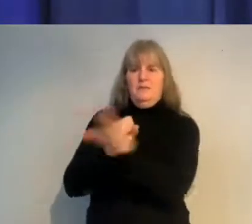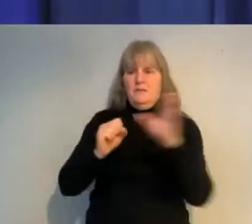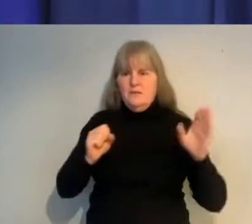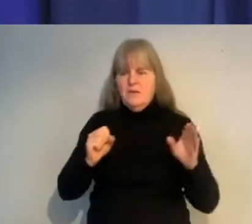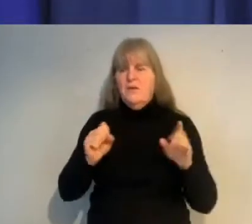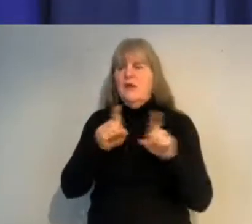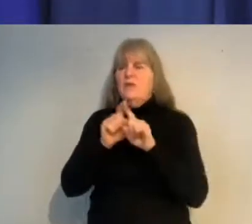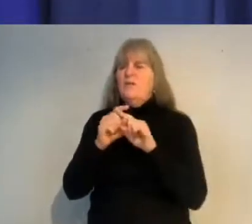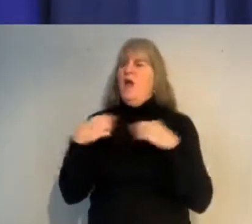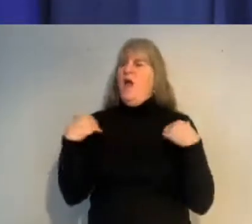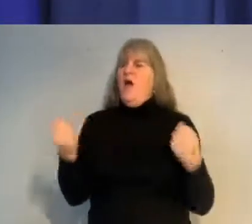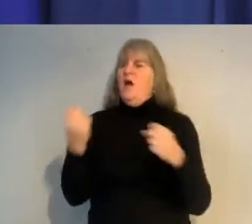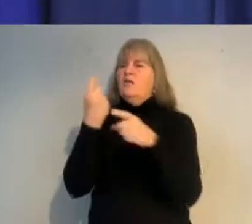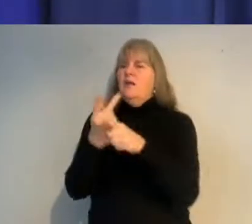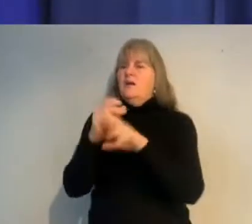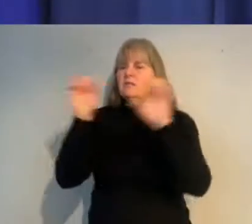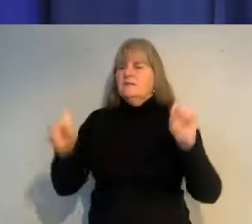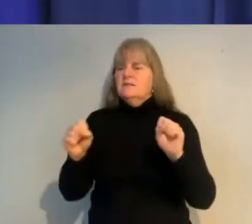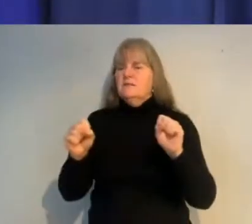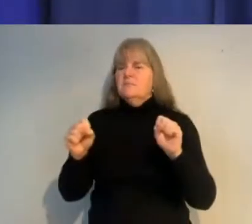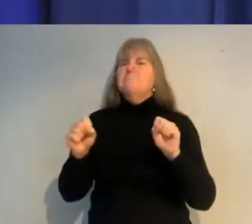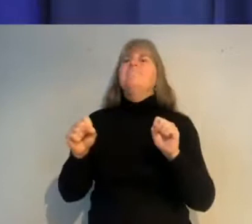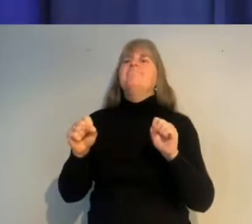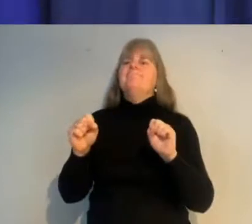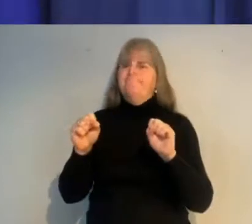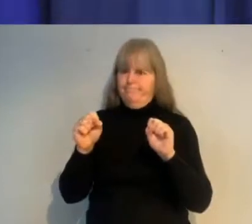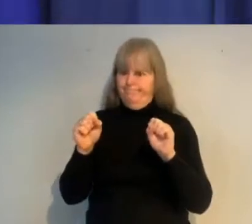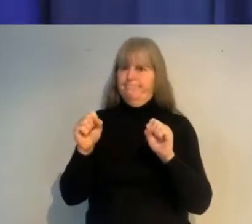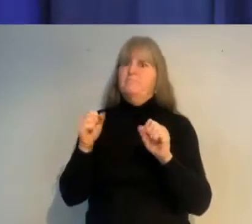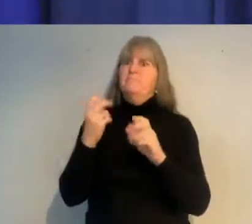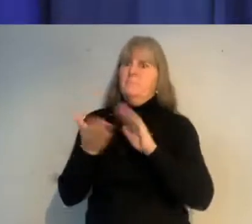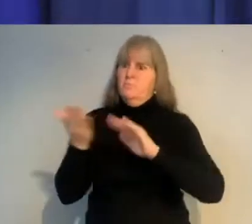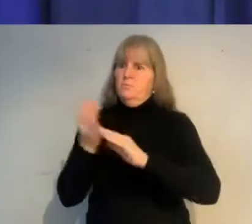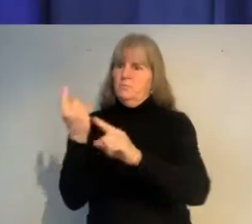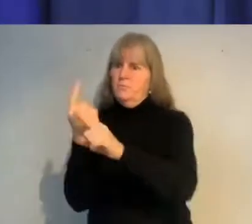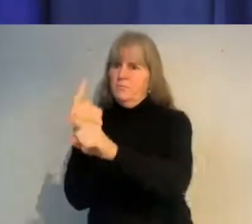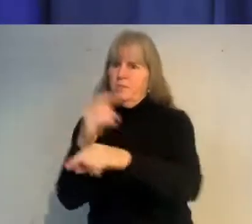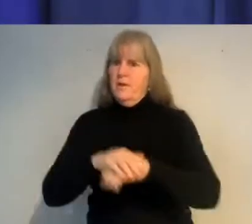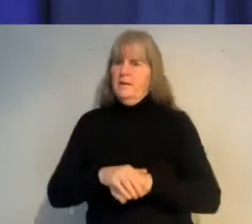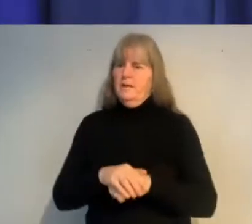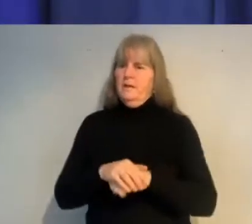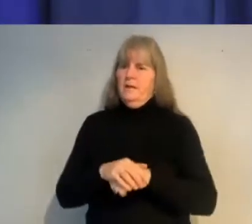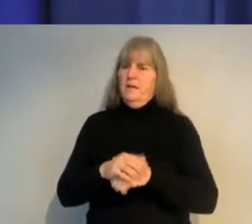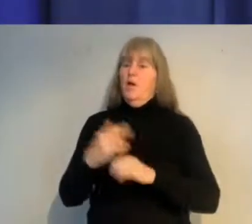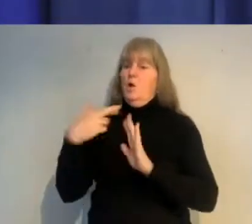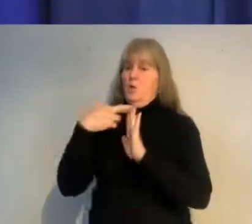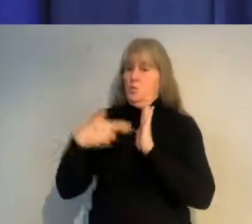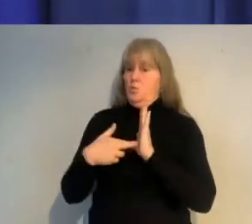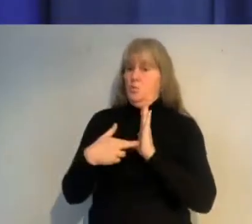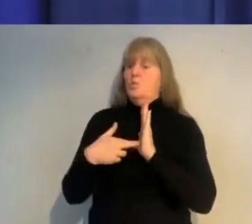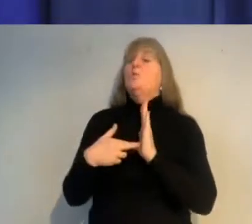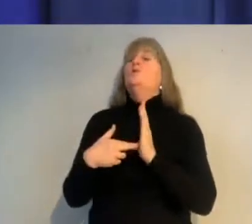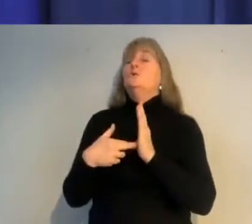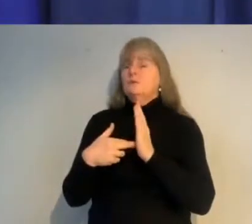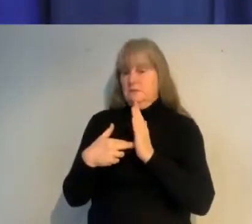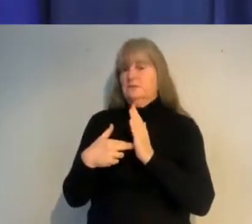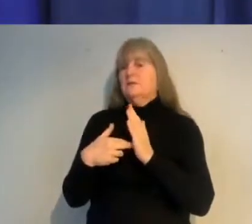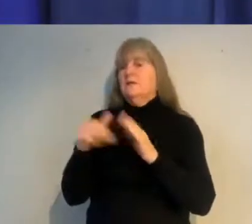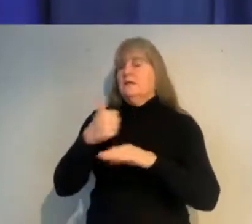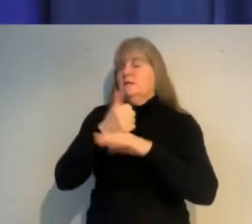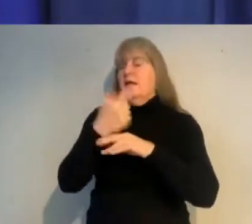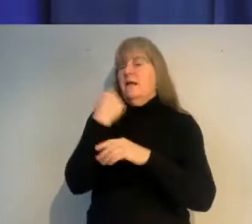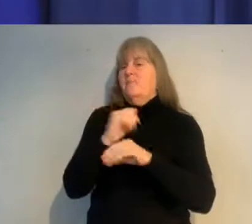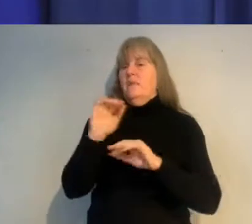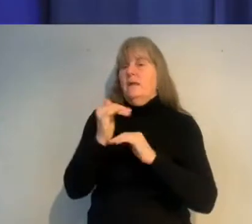overwhelmed. These new temporary public health measures are intended to limit the number of contacts between individuals